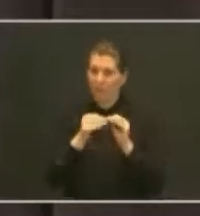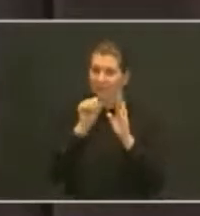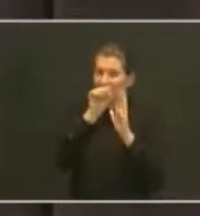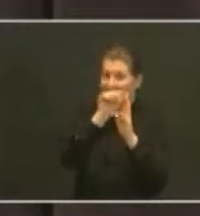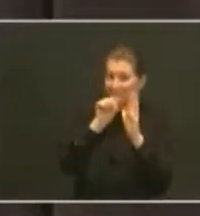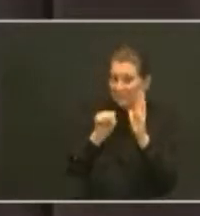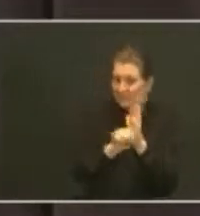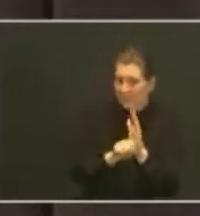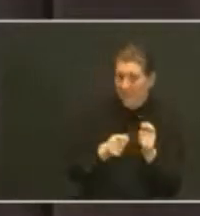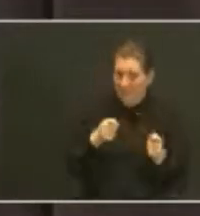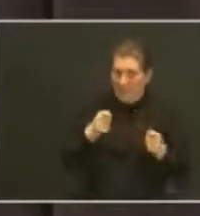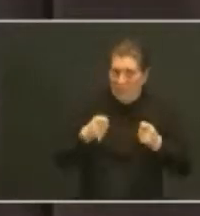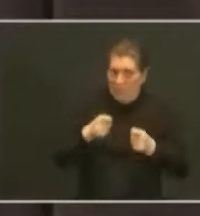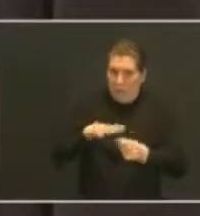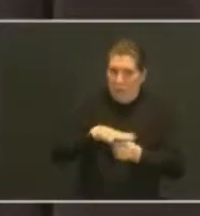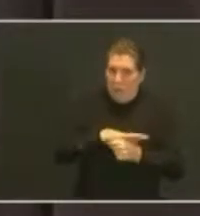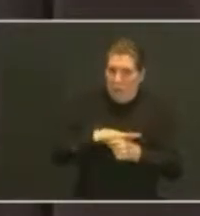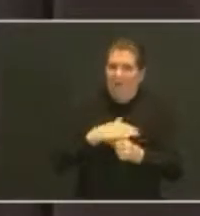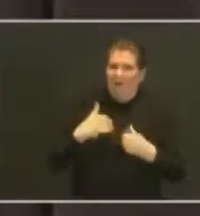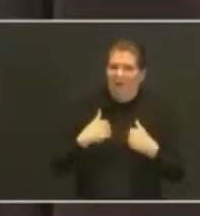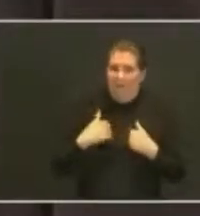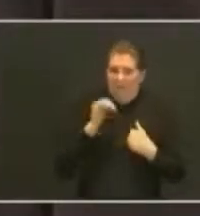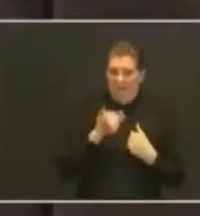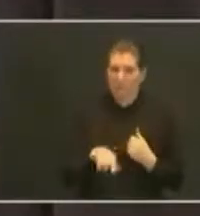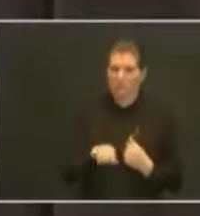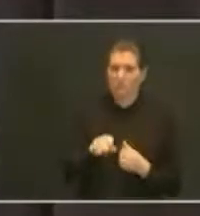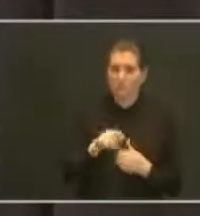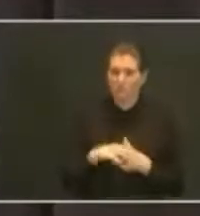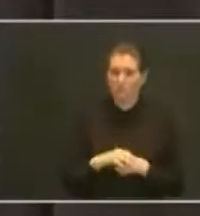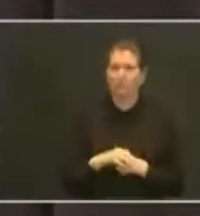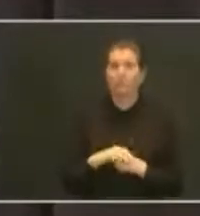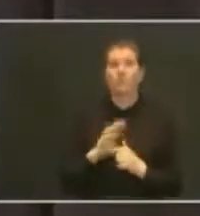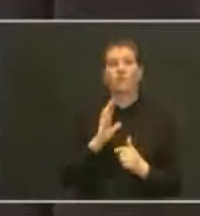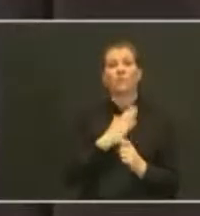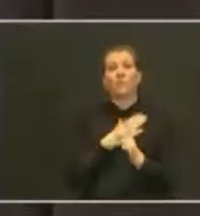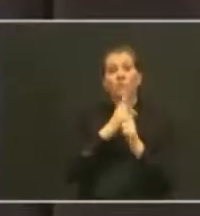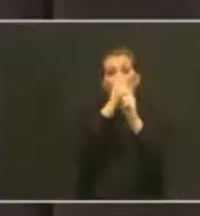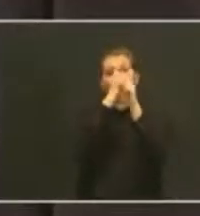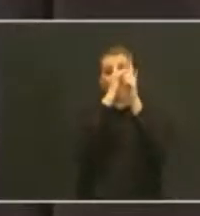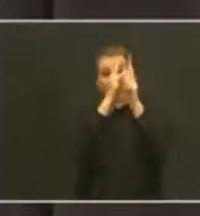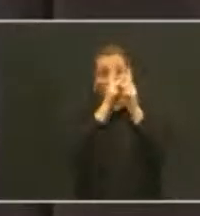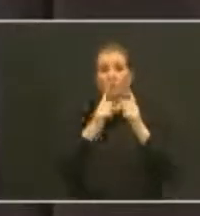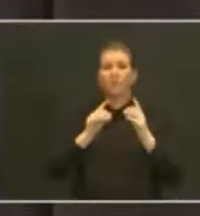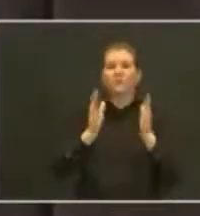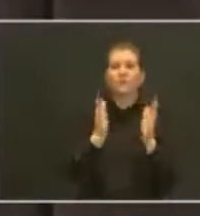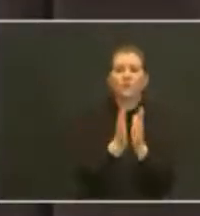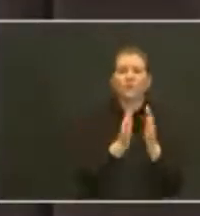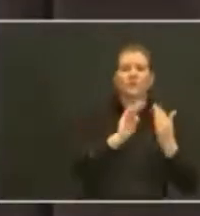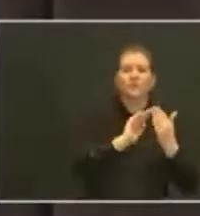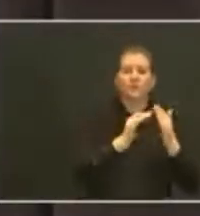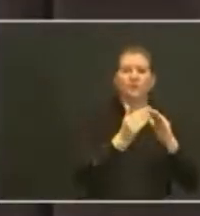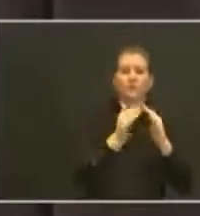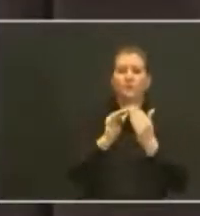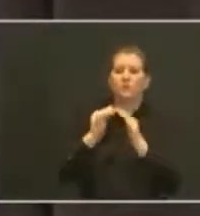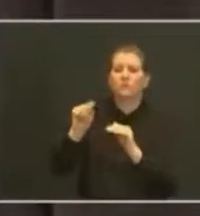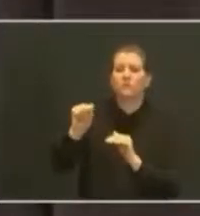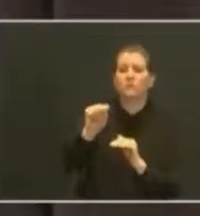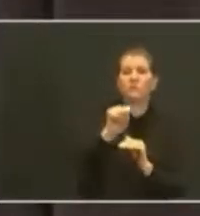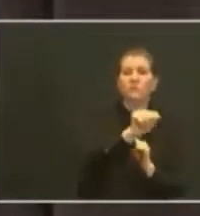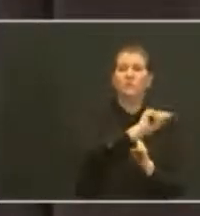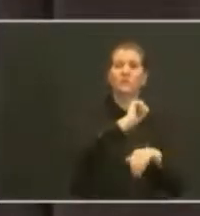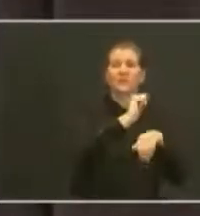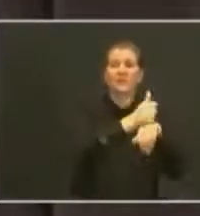that when we consolidate our multiple municipal clinics that are focusing on